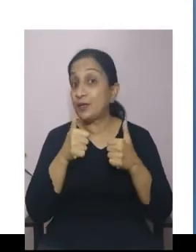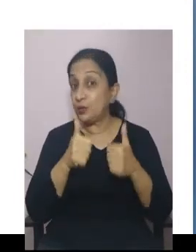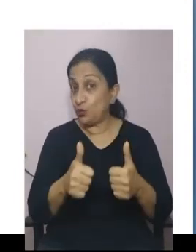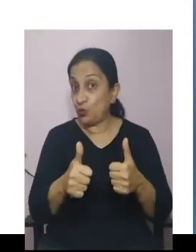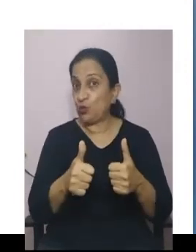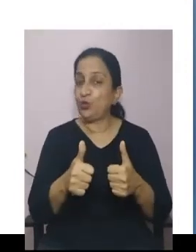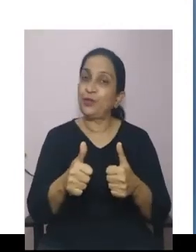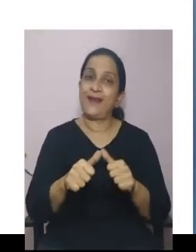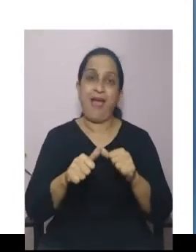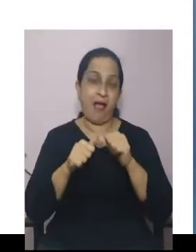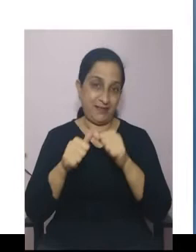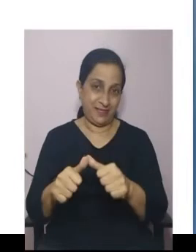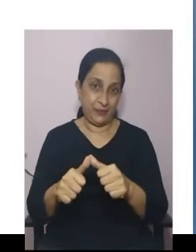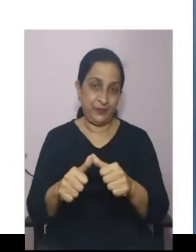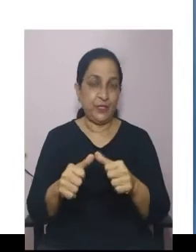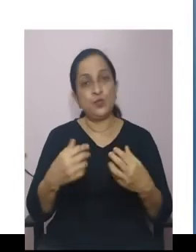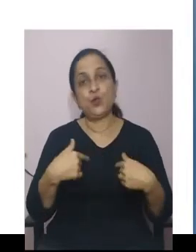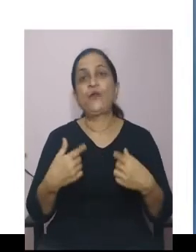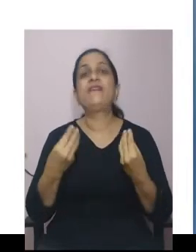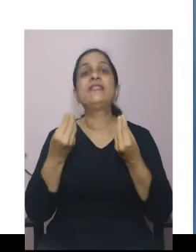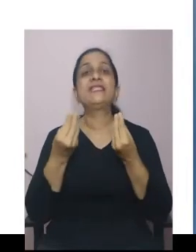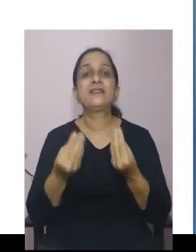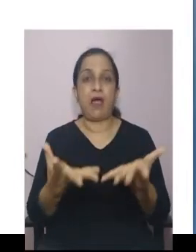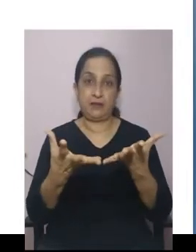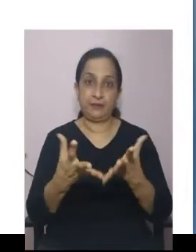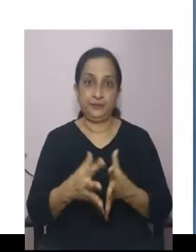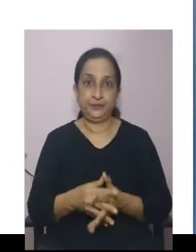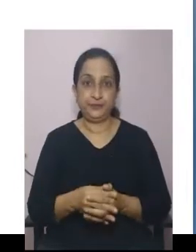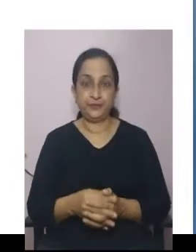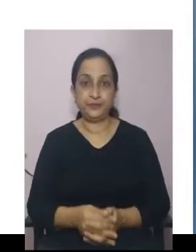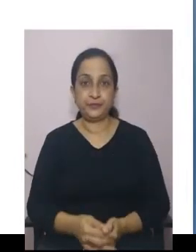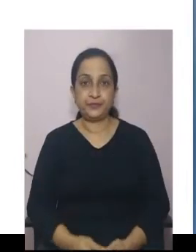also. So let us get started.